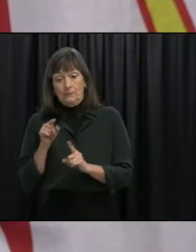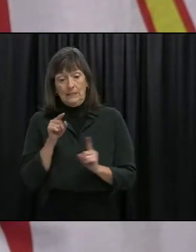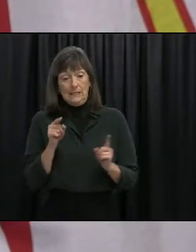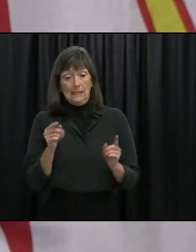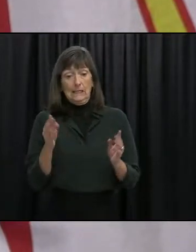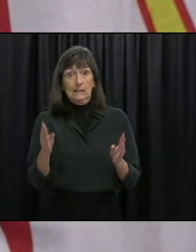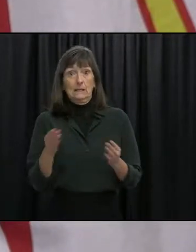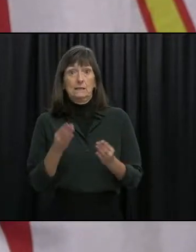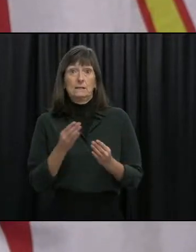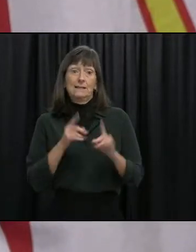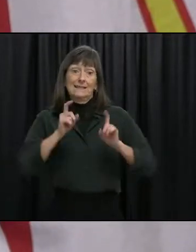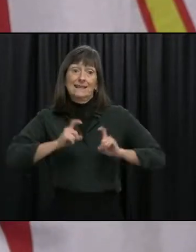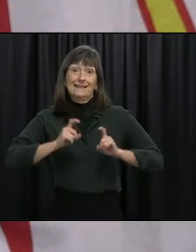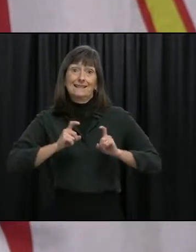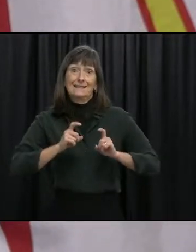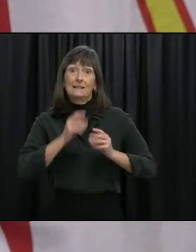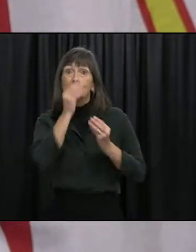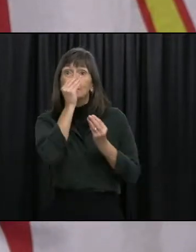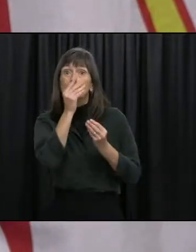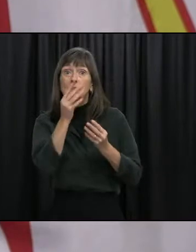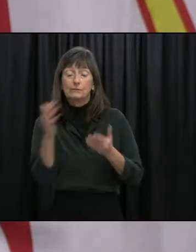through the methodology that was